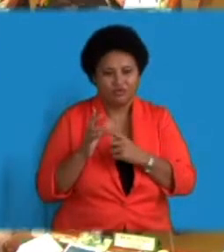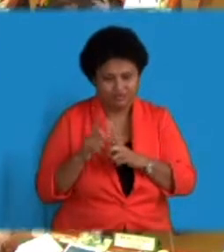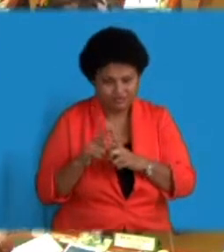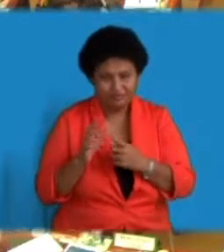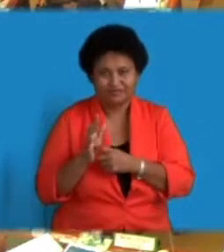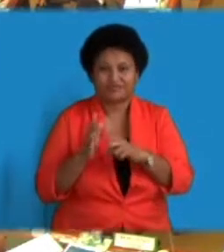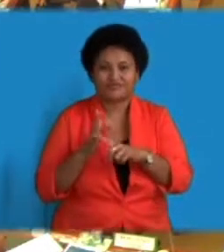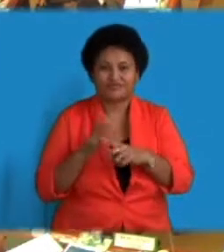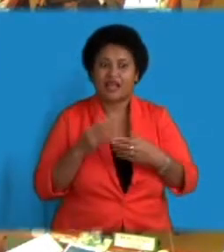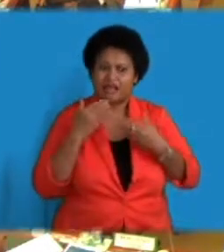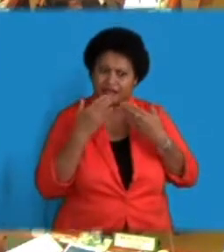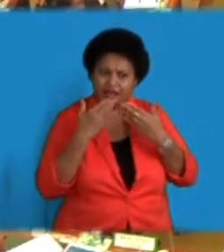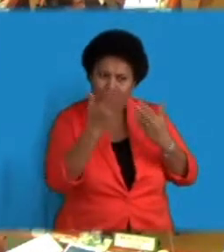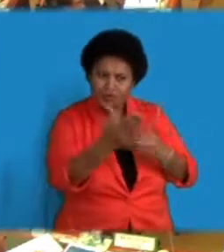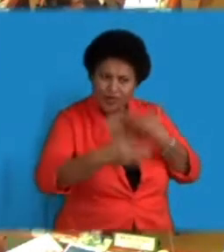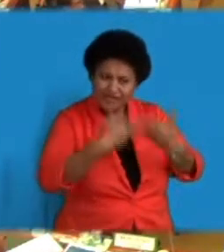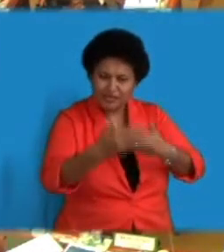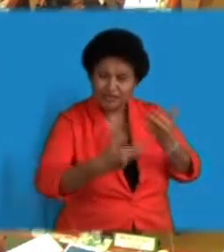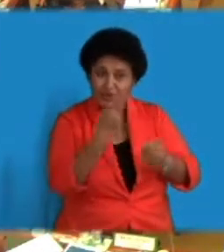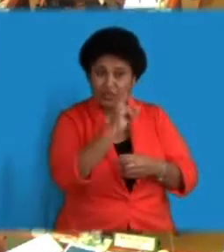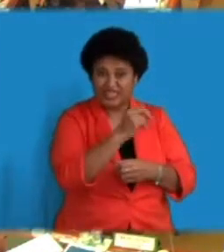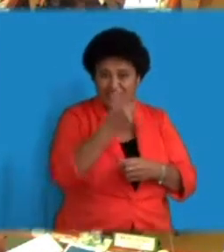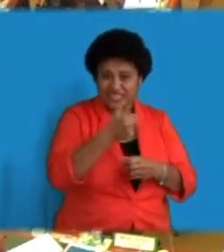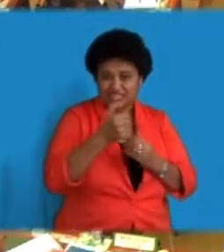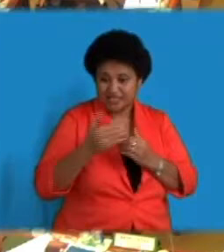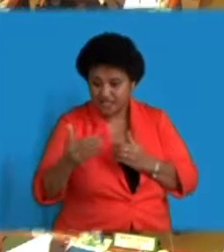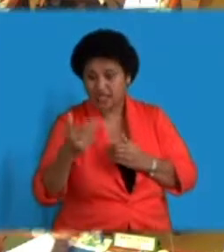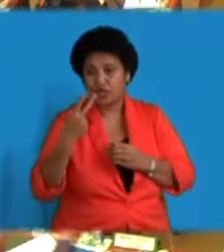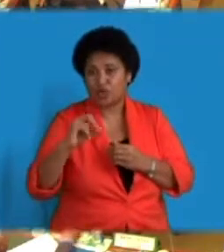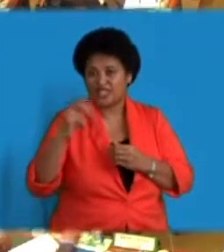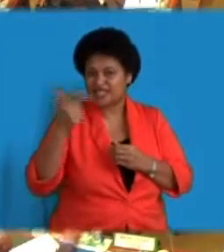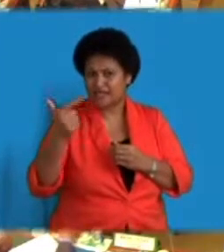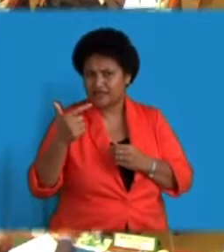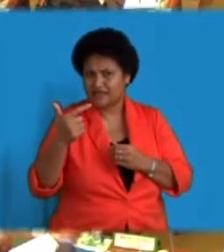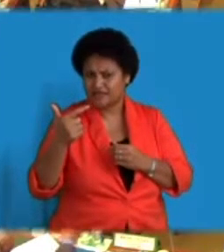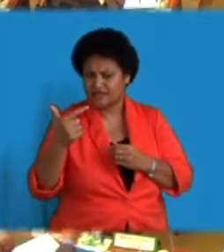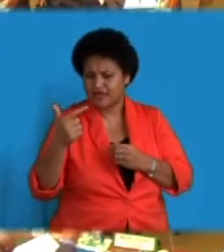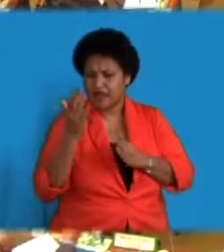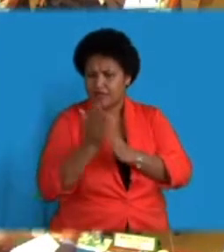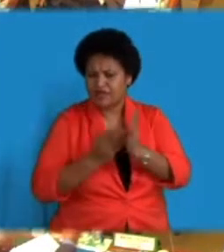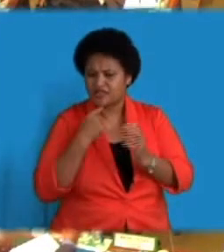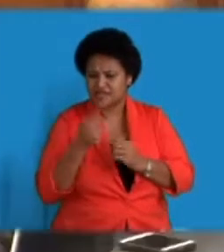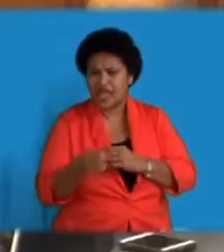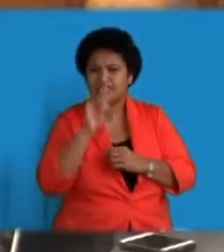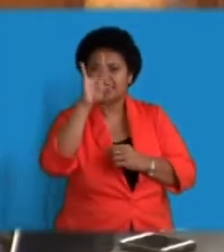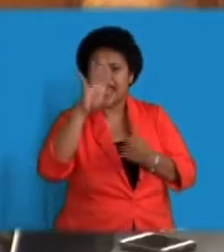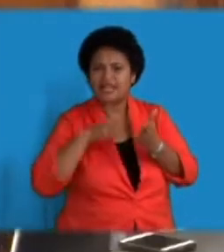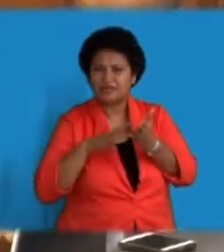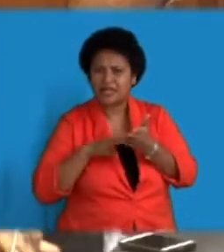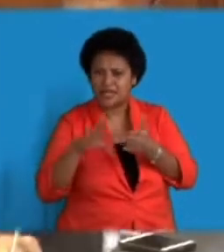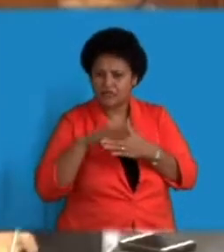The 2016-2017 budget cites 10 million for free medicine, and you have stated that you don't have